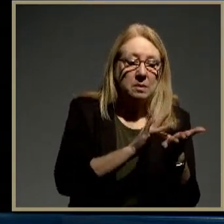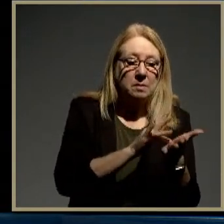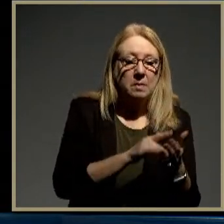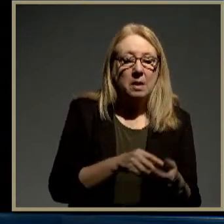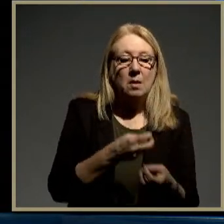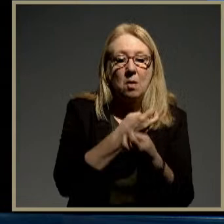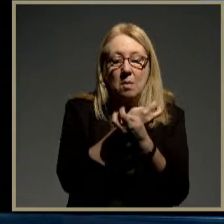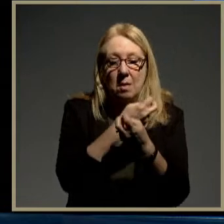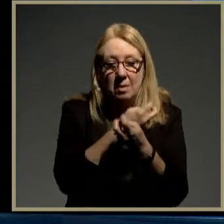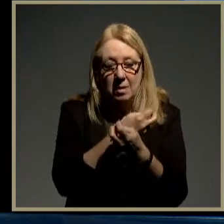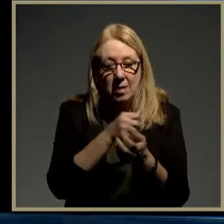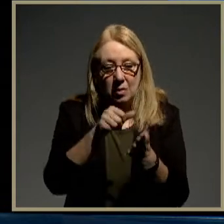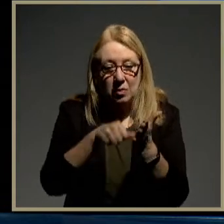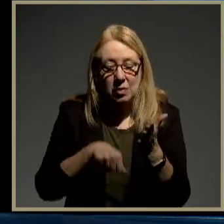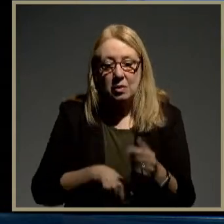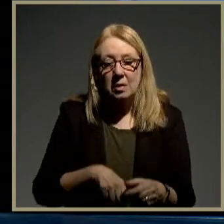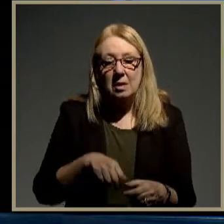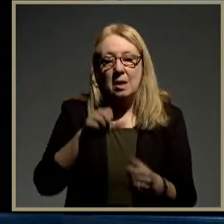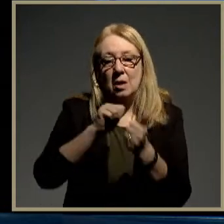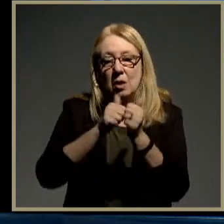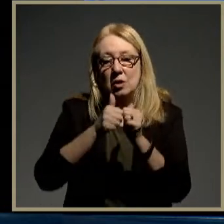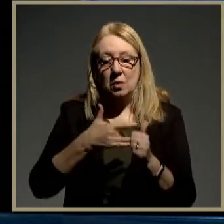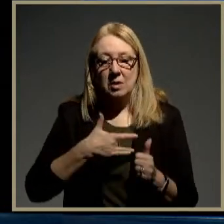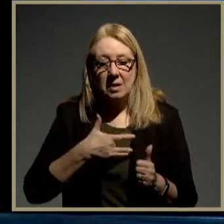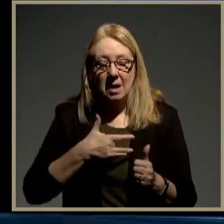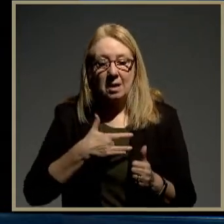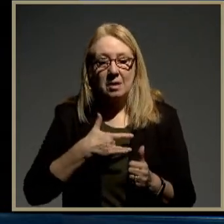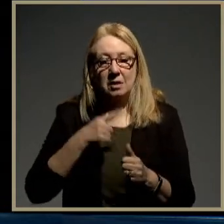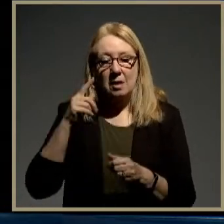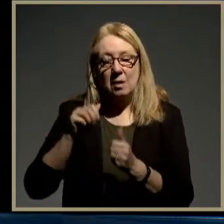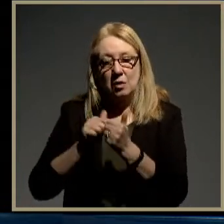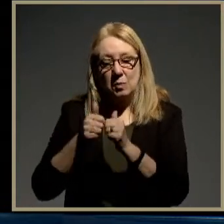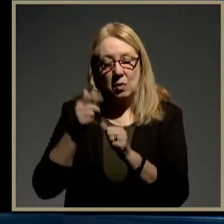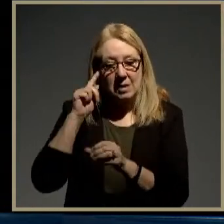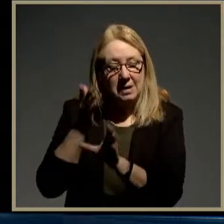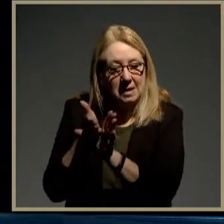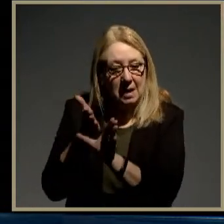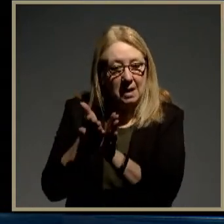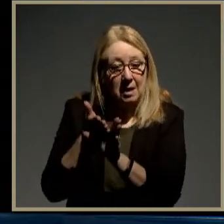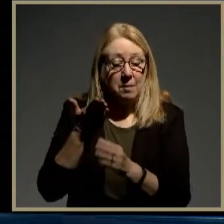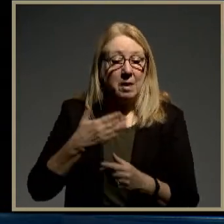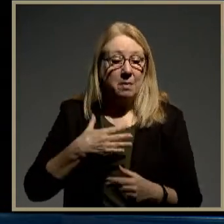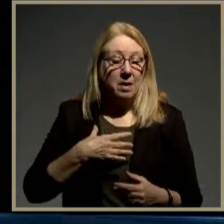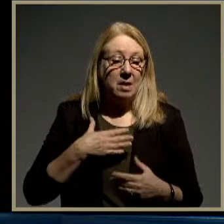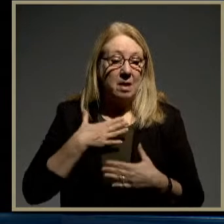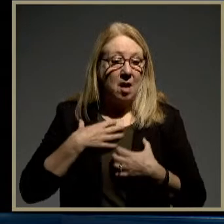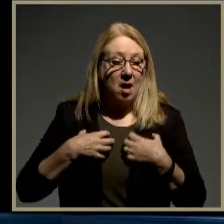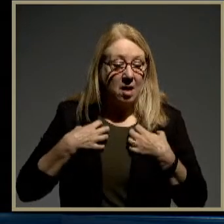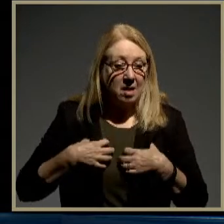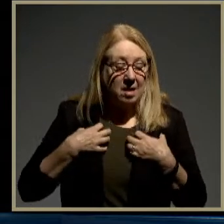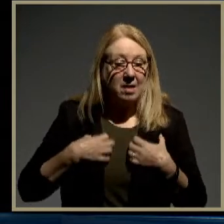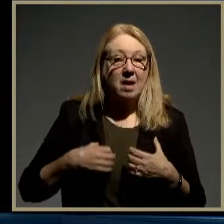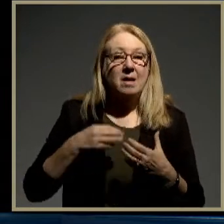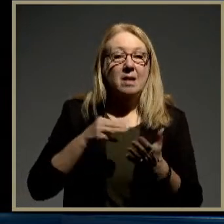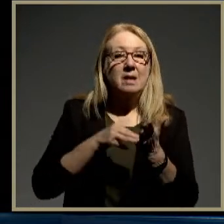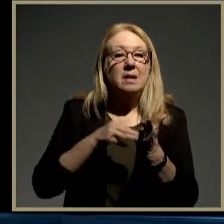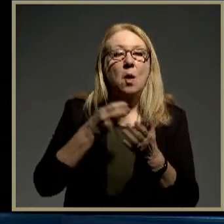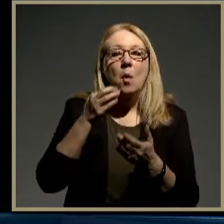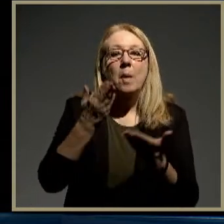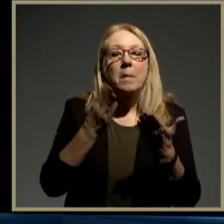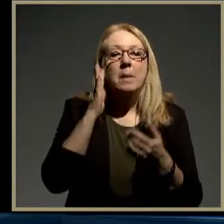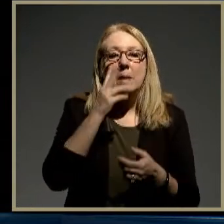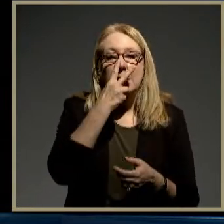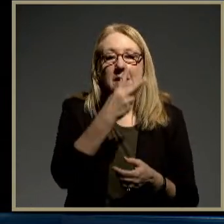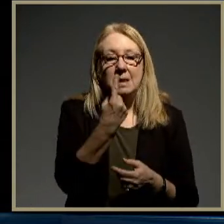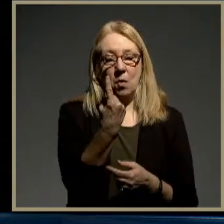orthopedic surgeon, a sports cardiologist, a sports psychologist, maybe a pulmonologist, or you might see